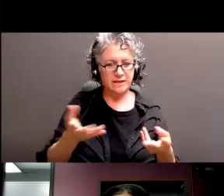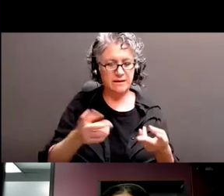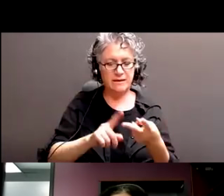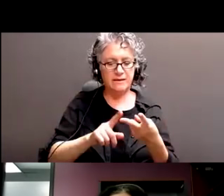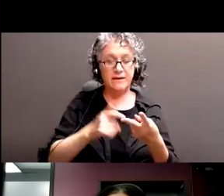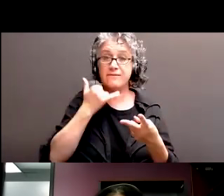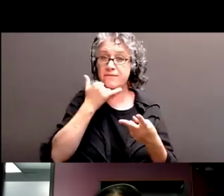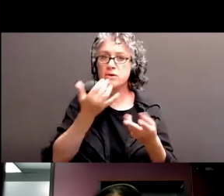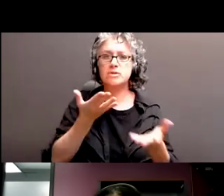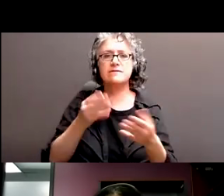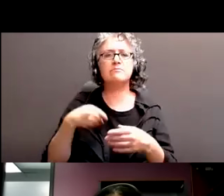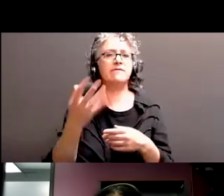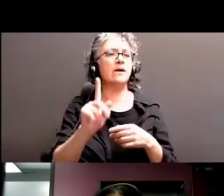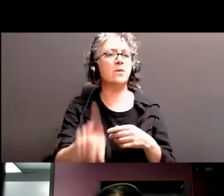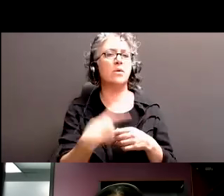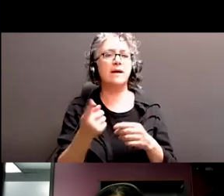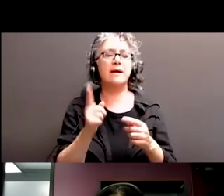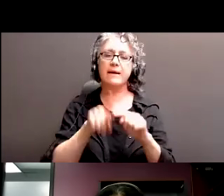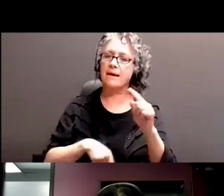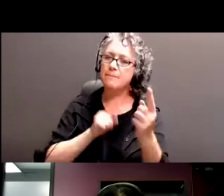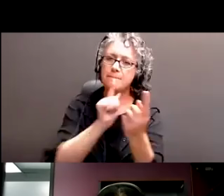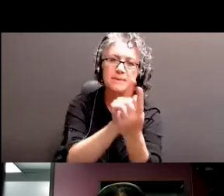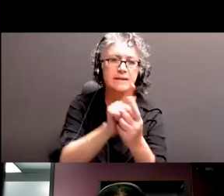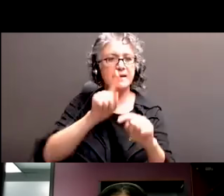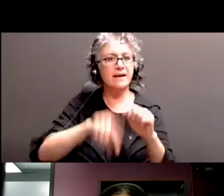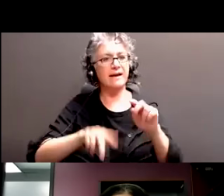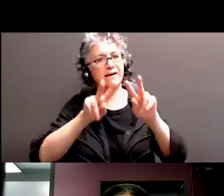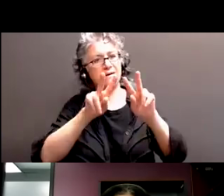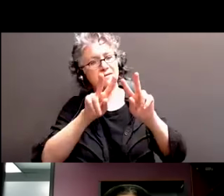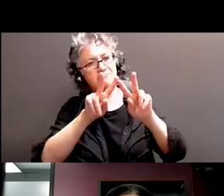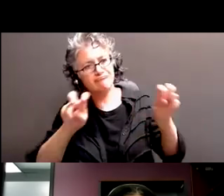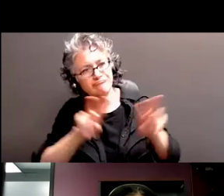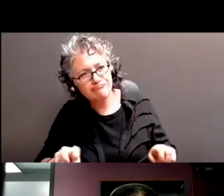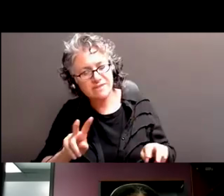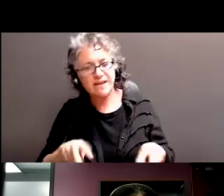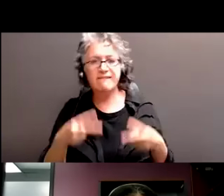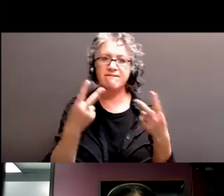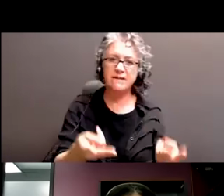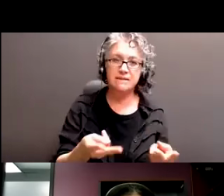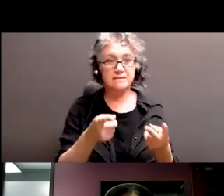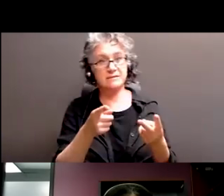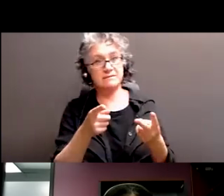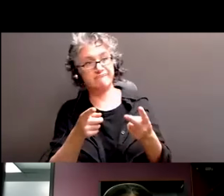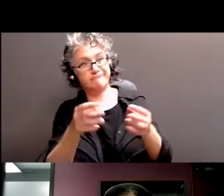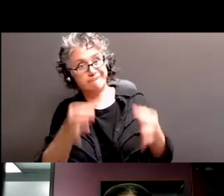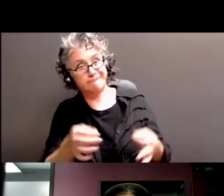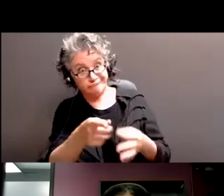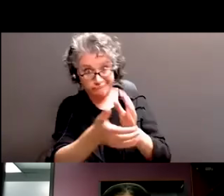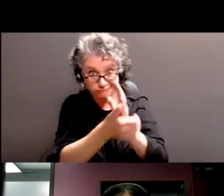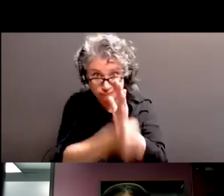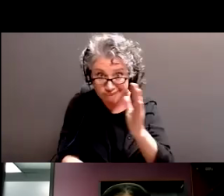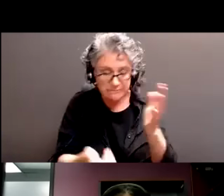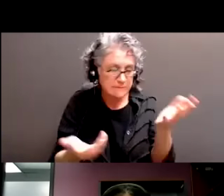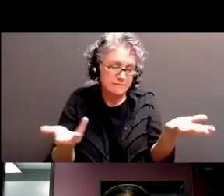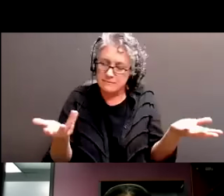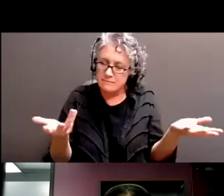So therefore we cannot determine an older adult's capacity. Our goal is to promote safety, emotional support,